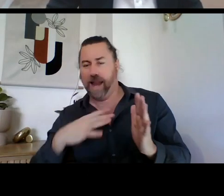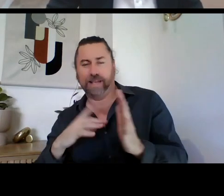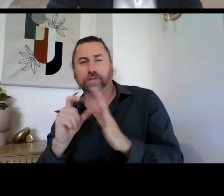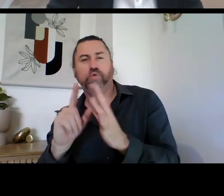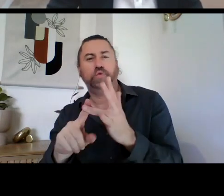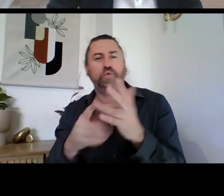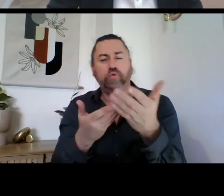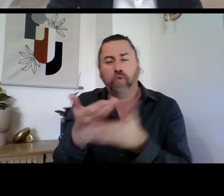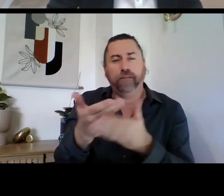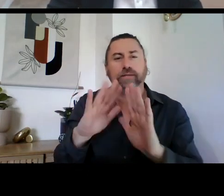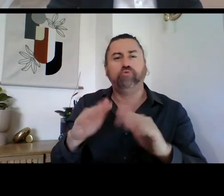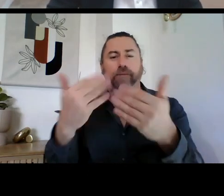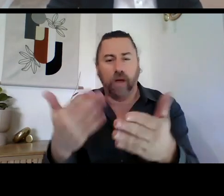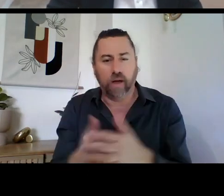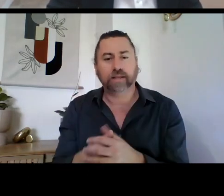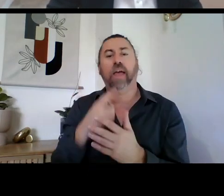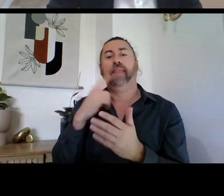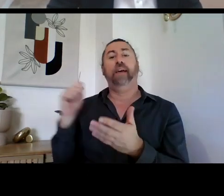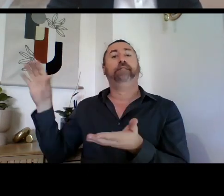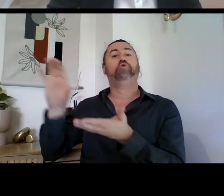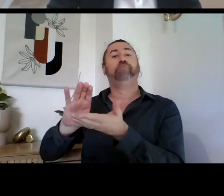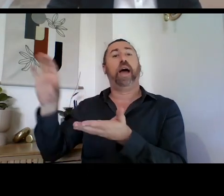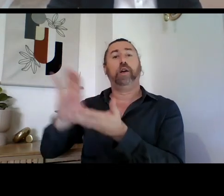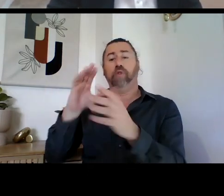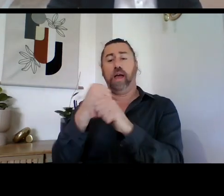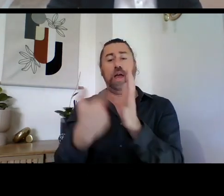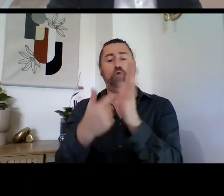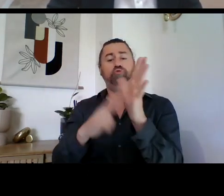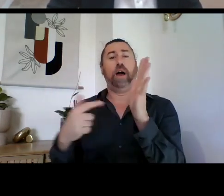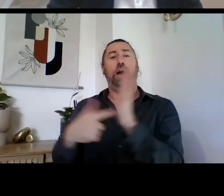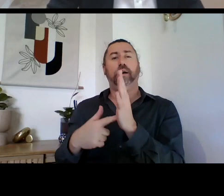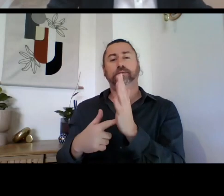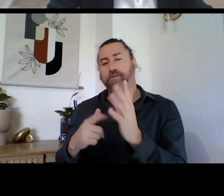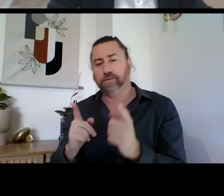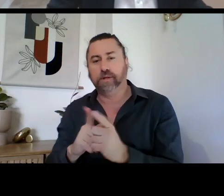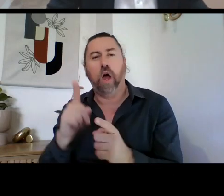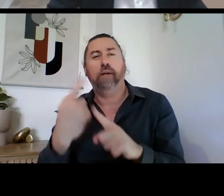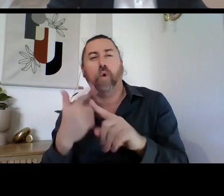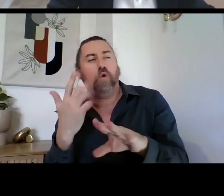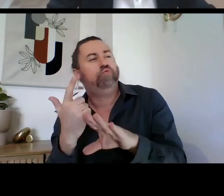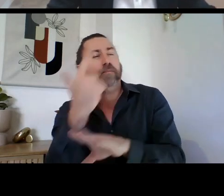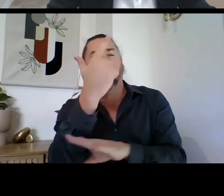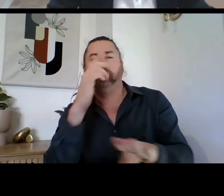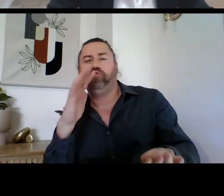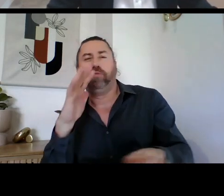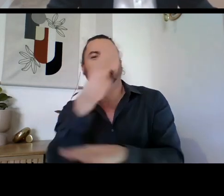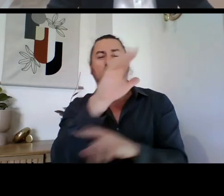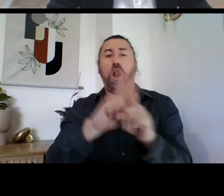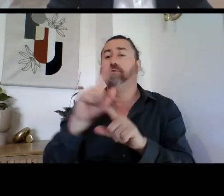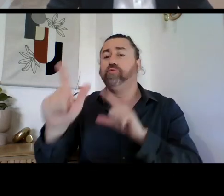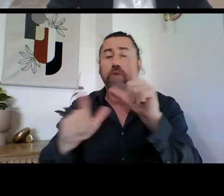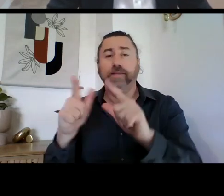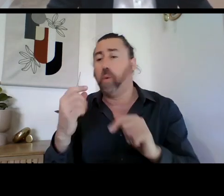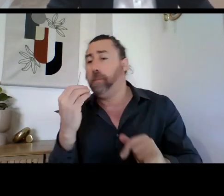grants for services where additional support is needed. So that's like in remote areas and for service types like